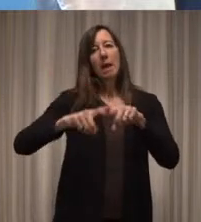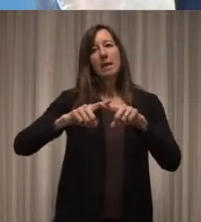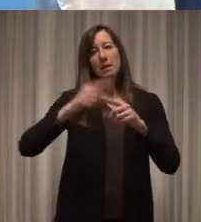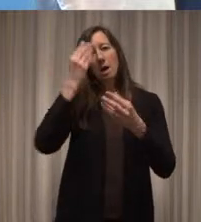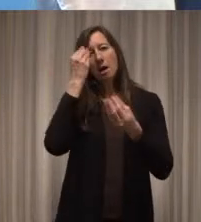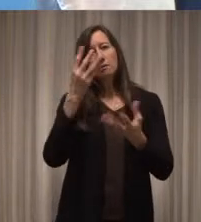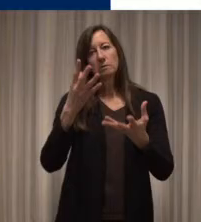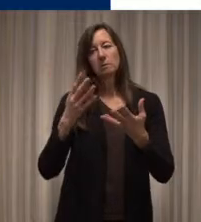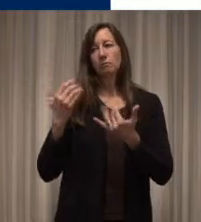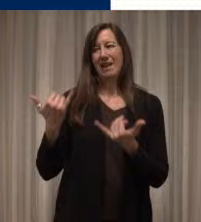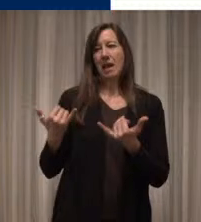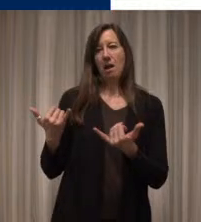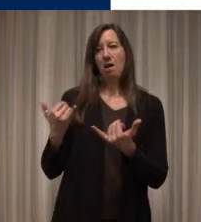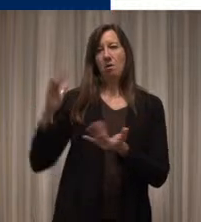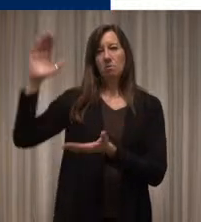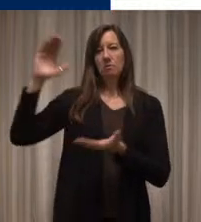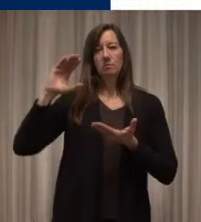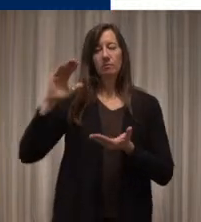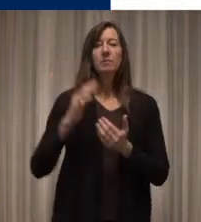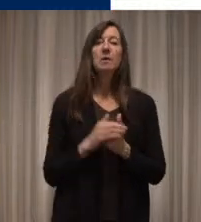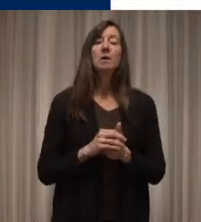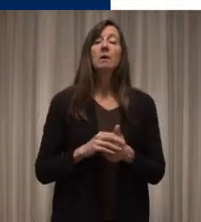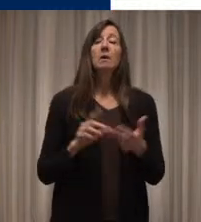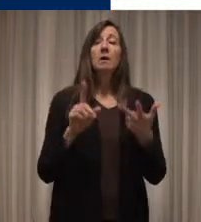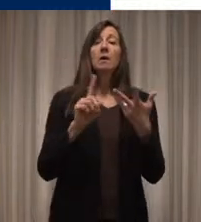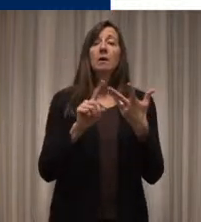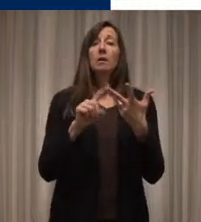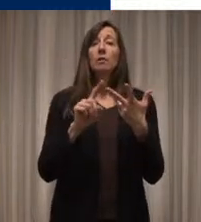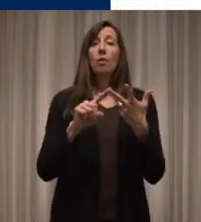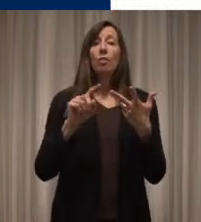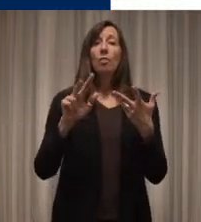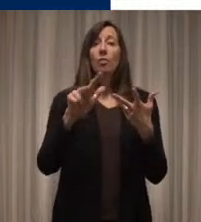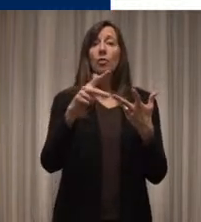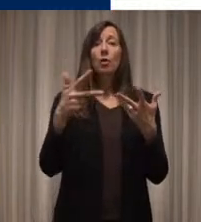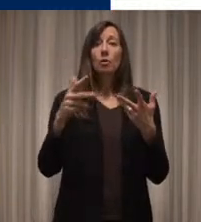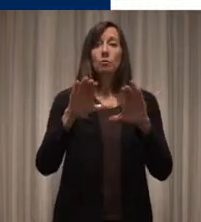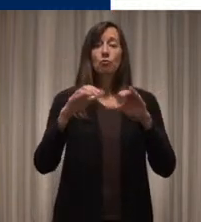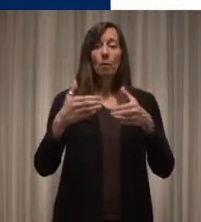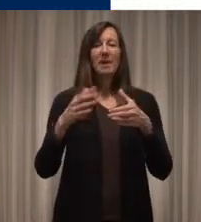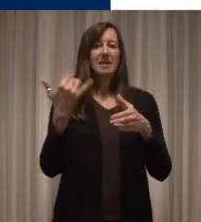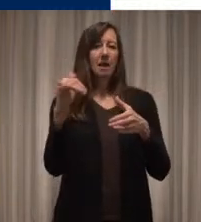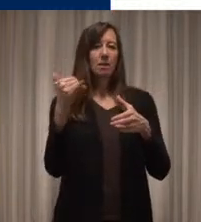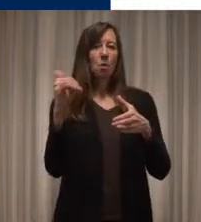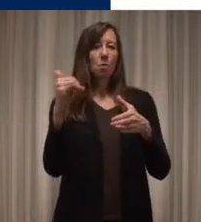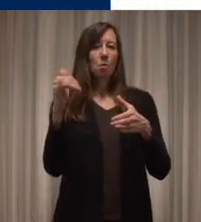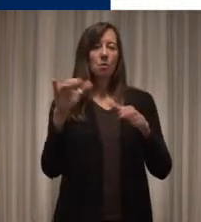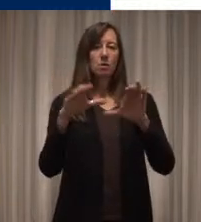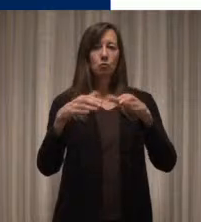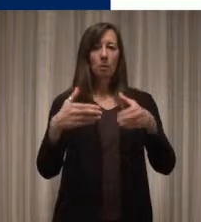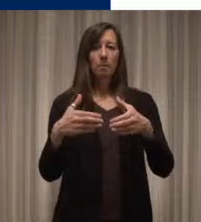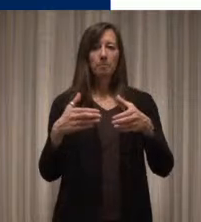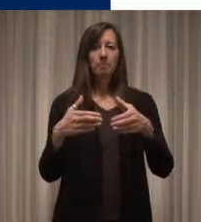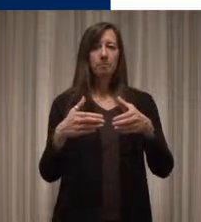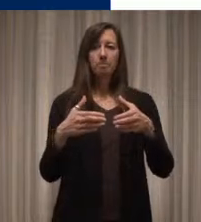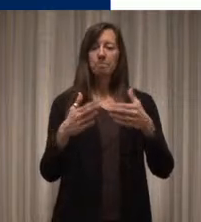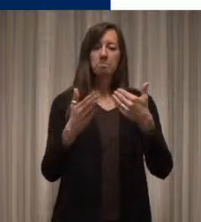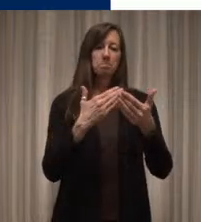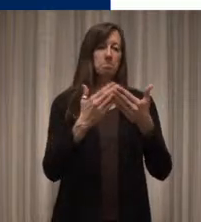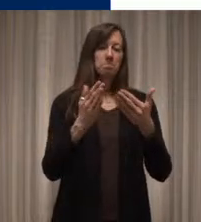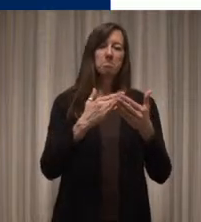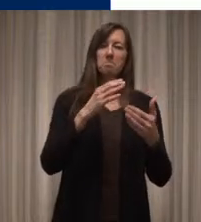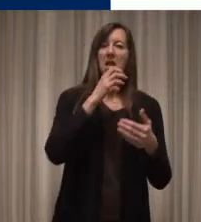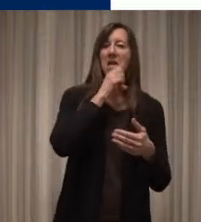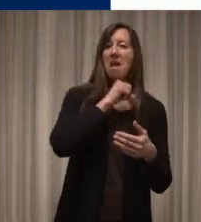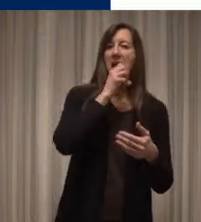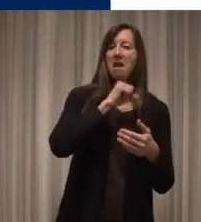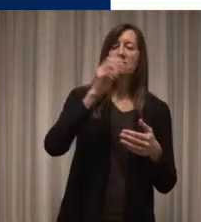The third group is the yellow group. Those are adults of any age with those underlying